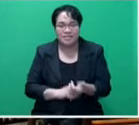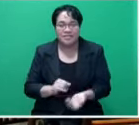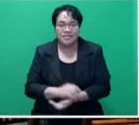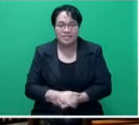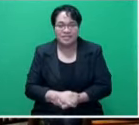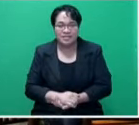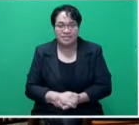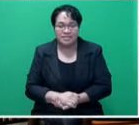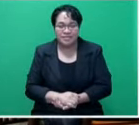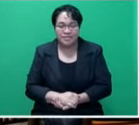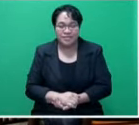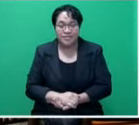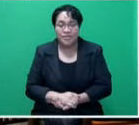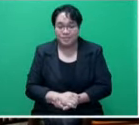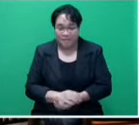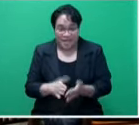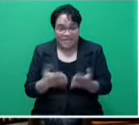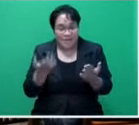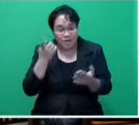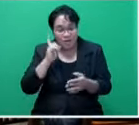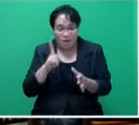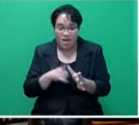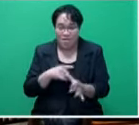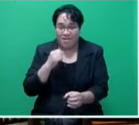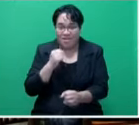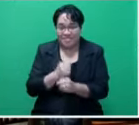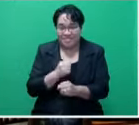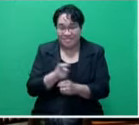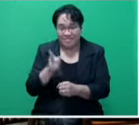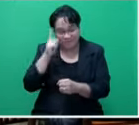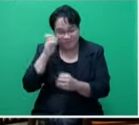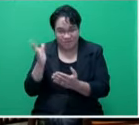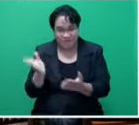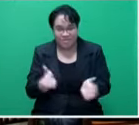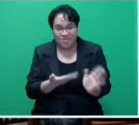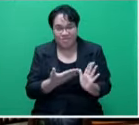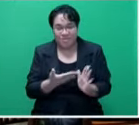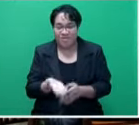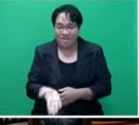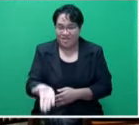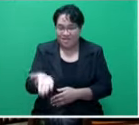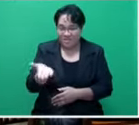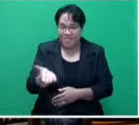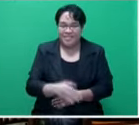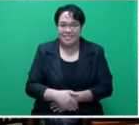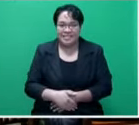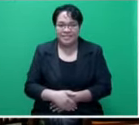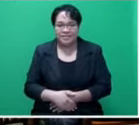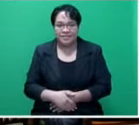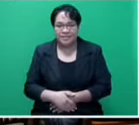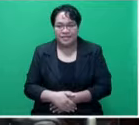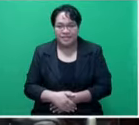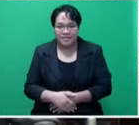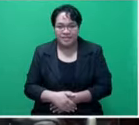I now call upon the Honourable Attorney General to move his motion. You have the floor, sir. Thank you,